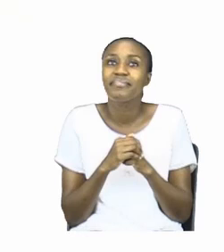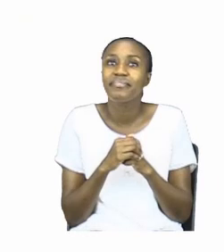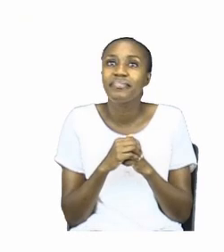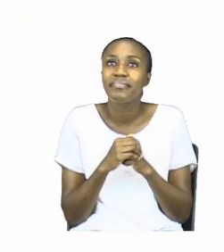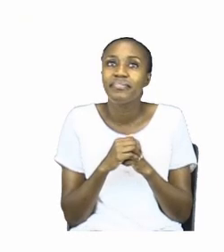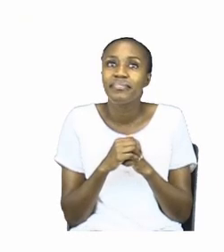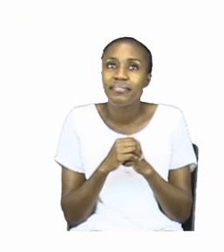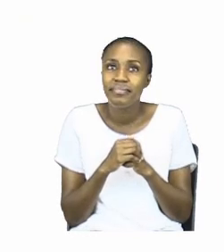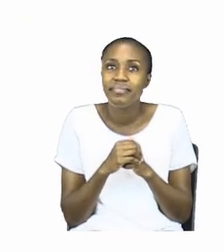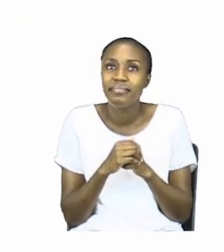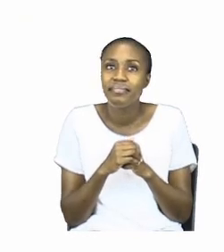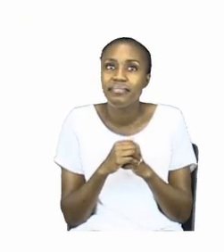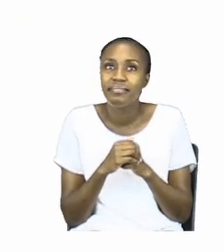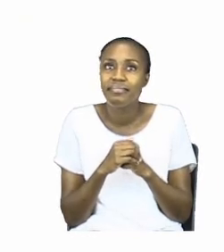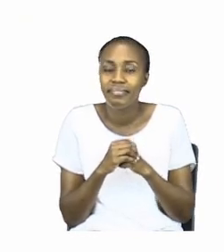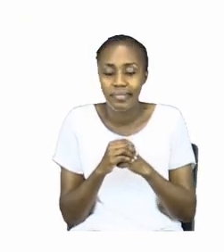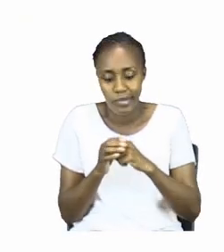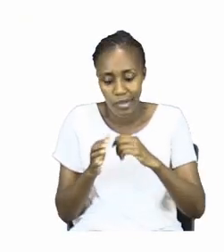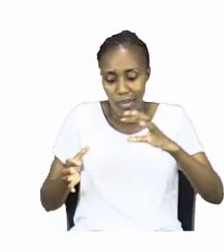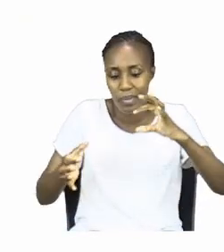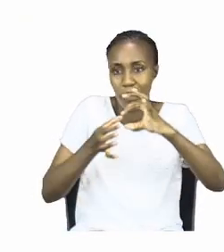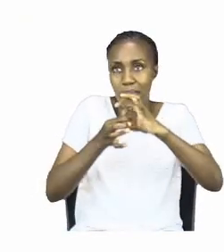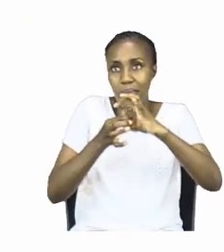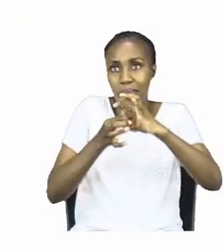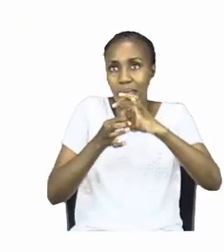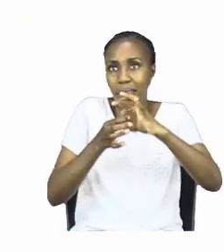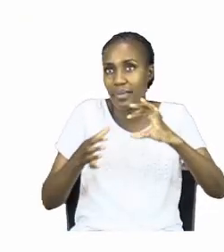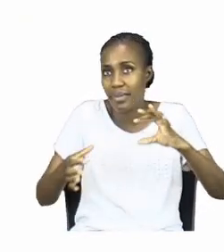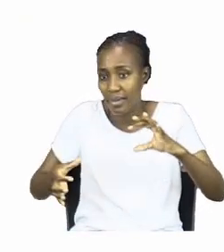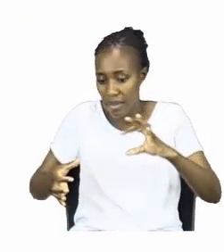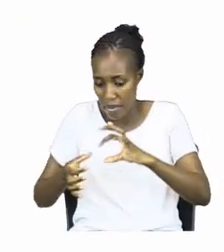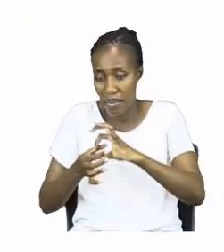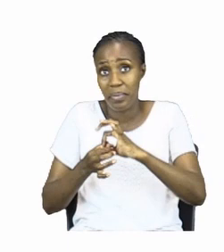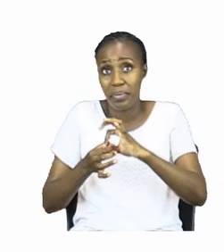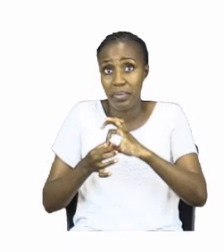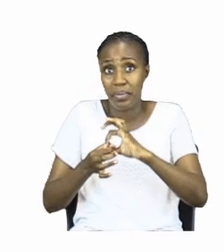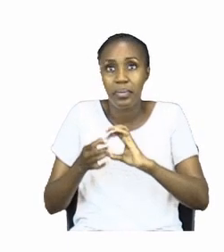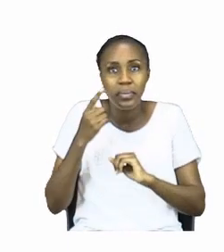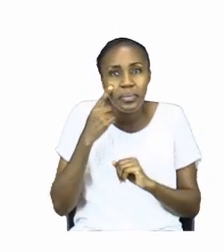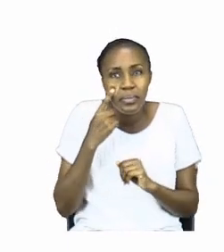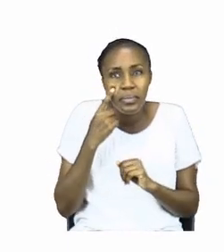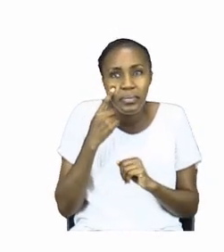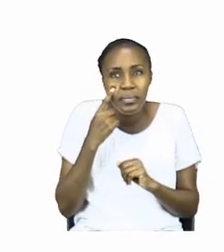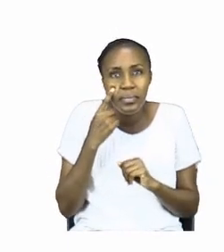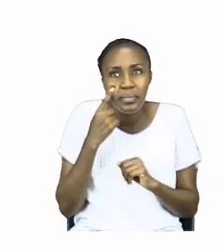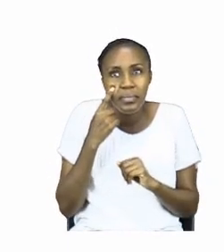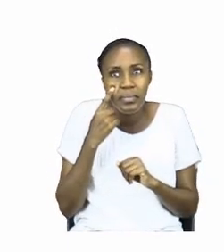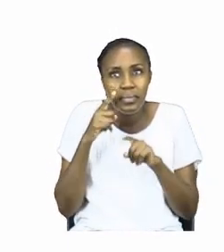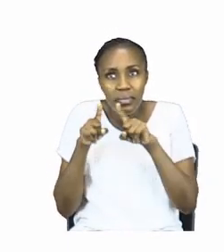page 28. Now here on page 28 it says that we have